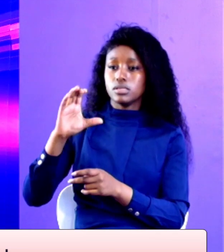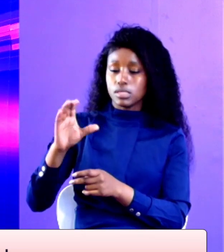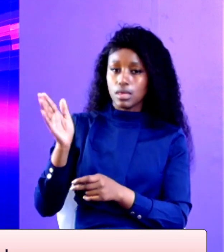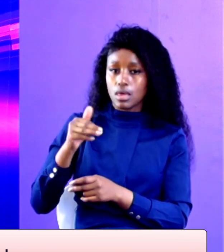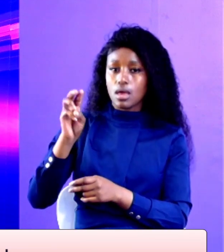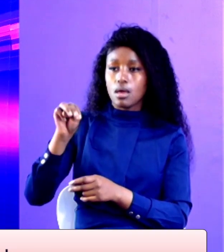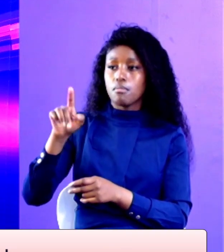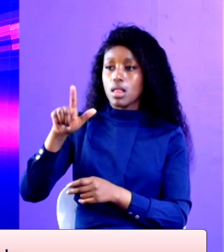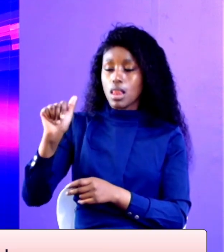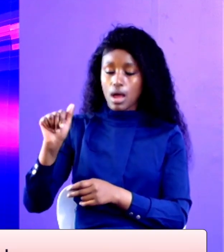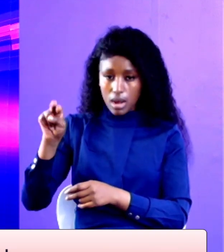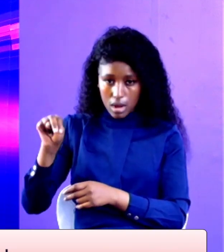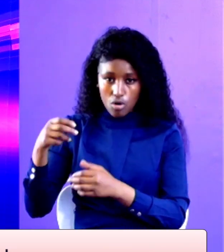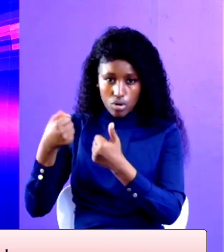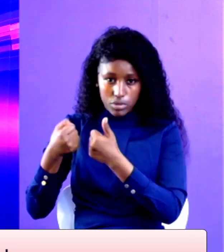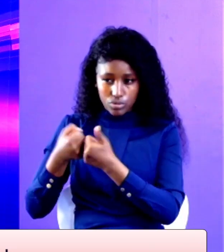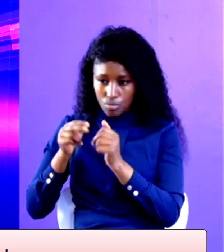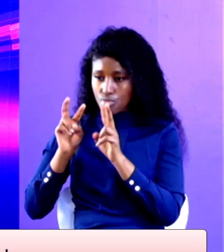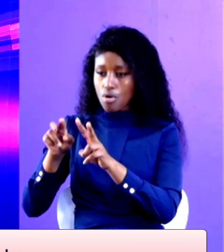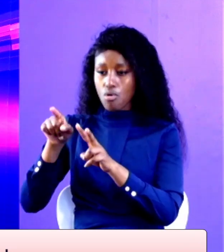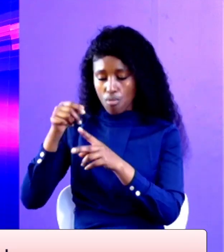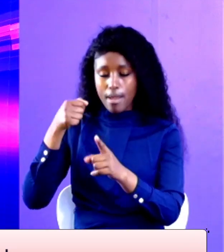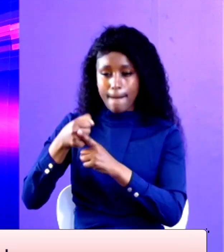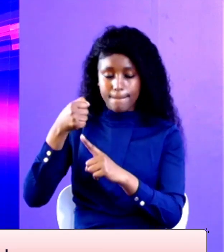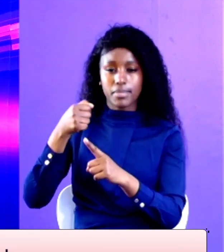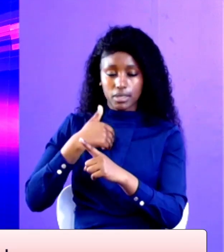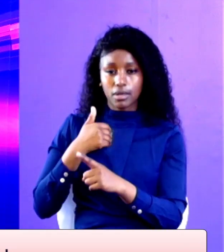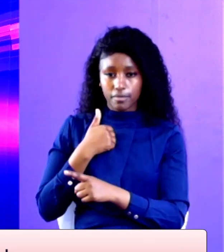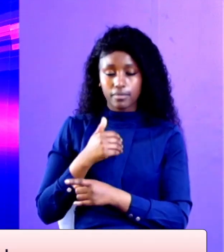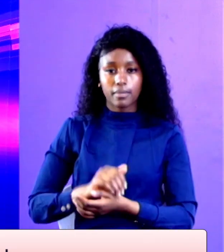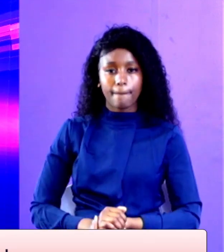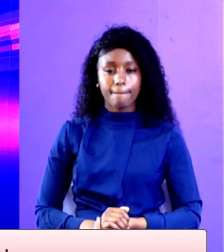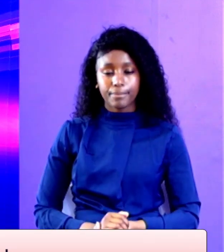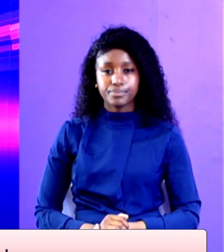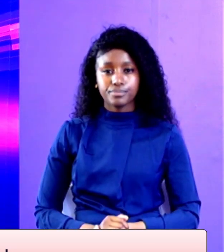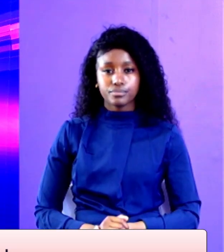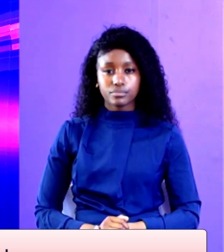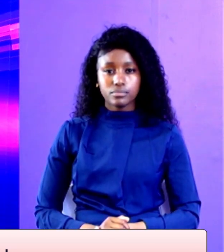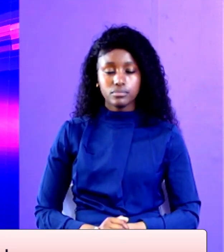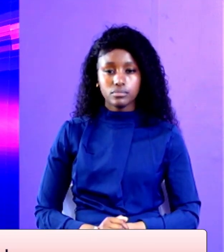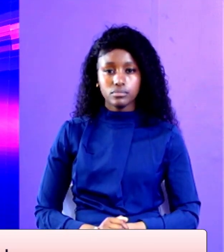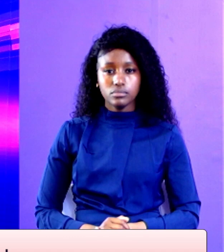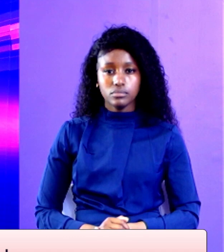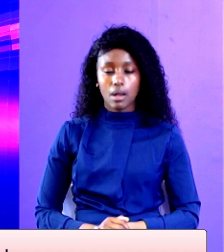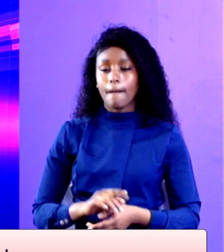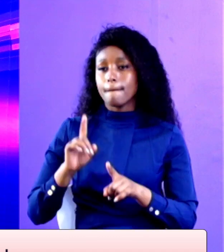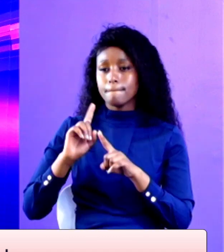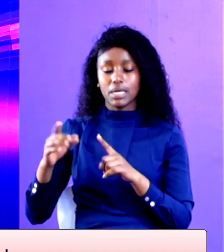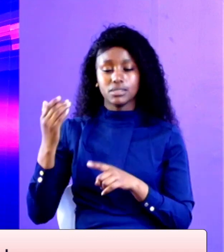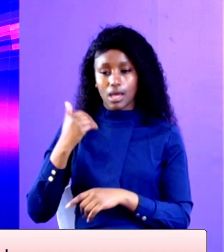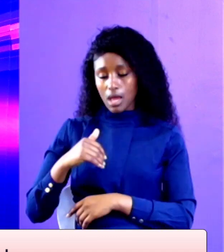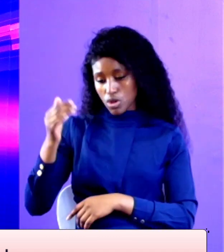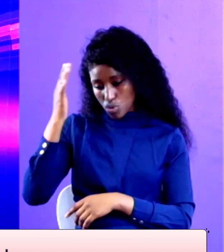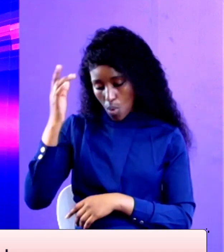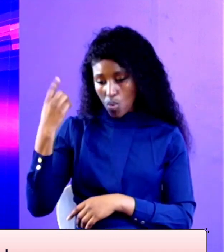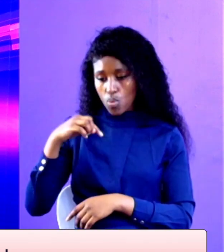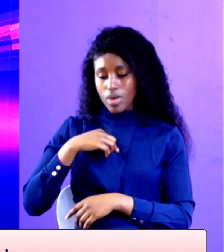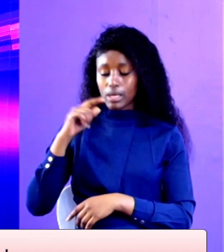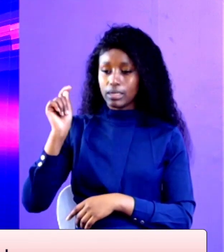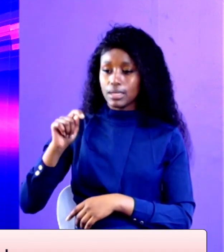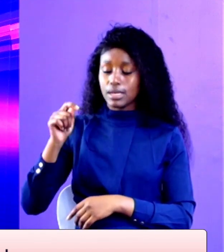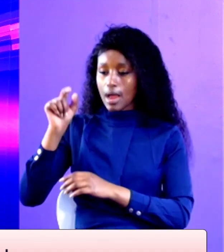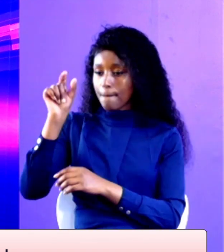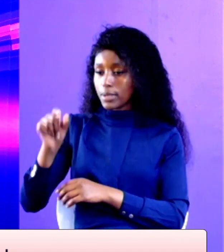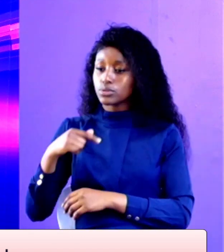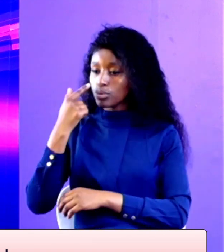see his impact on the team. But we needed someone who is creative, and